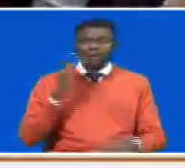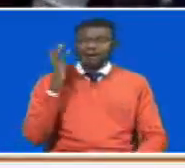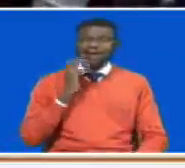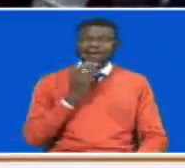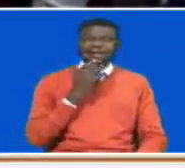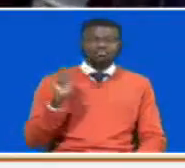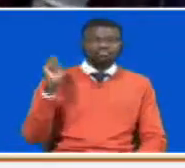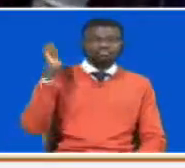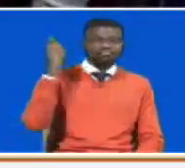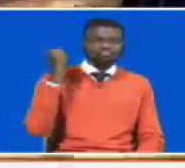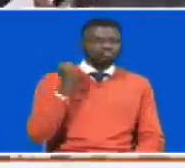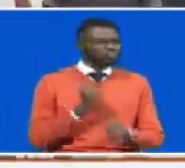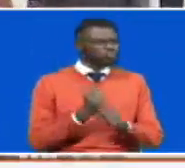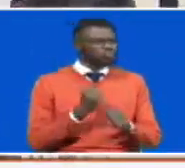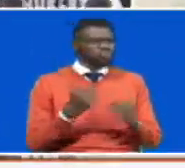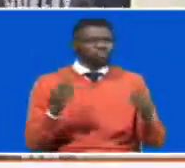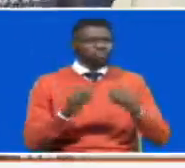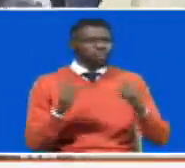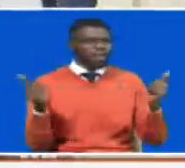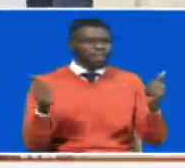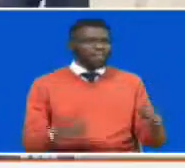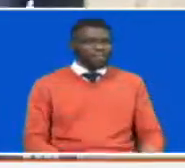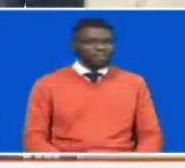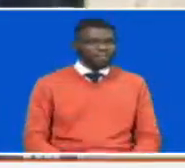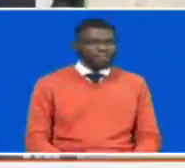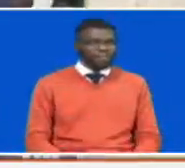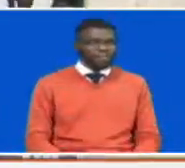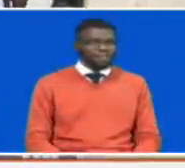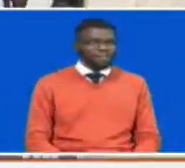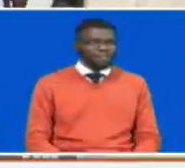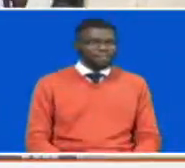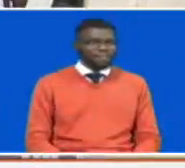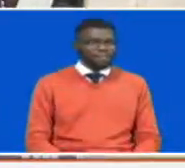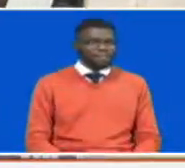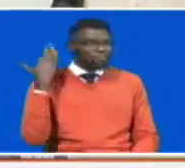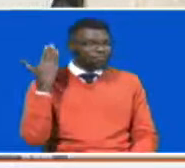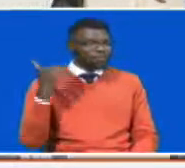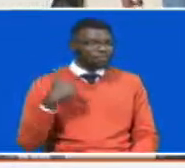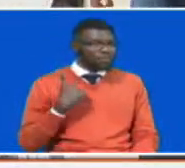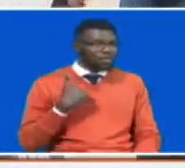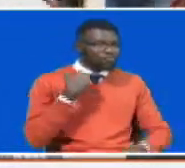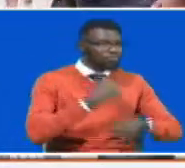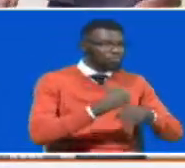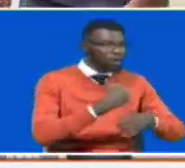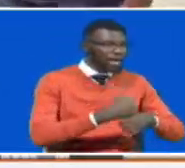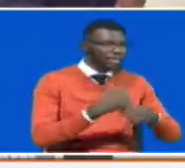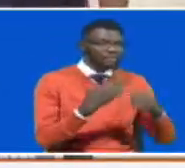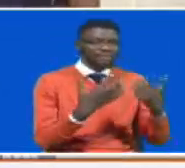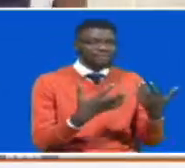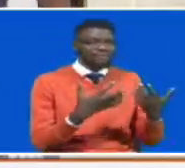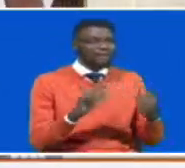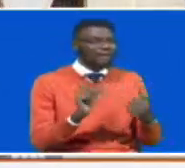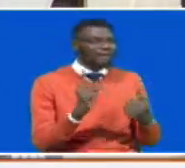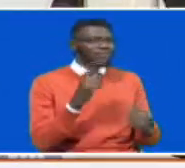Kenyatta's tenure. And my first place to work was the Hostel Industries. I joined in Vega Country Club in